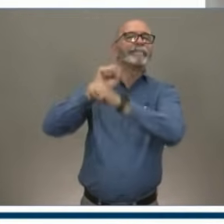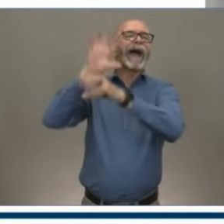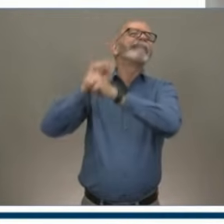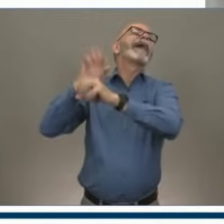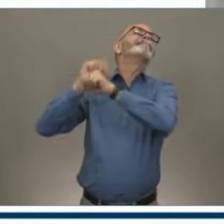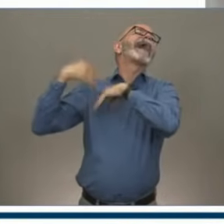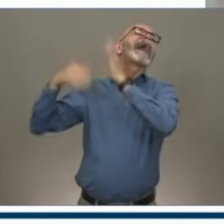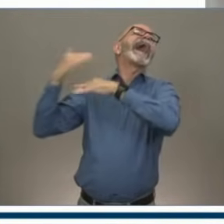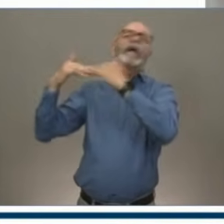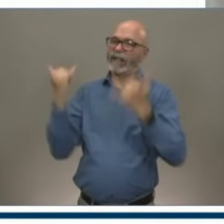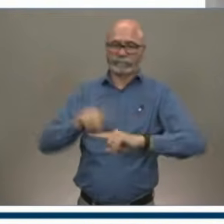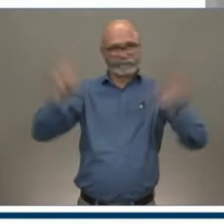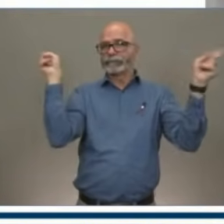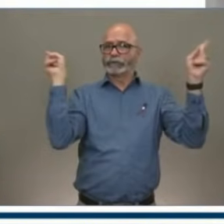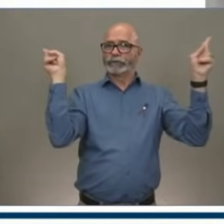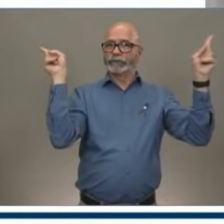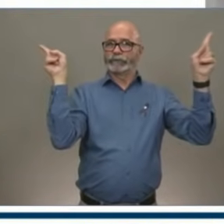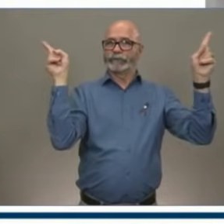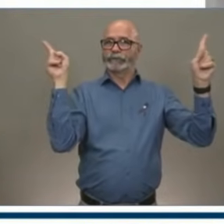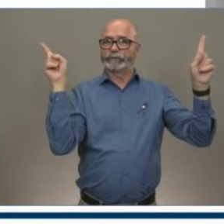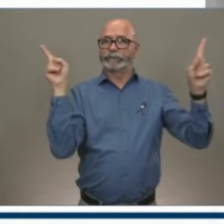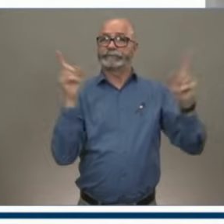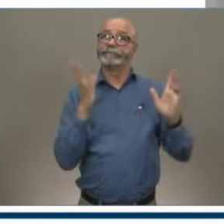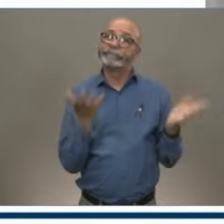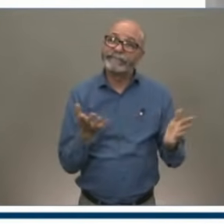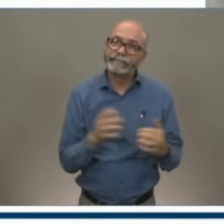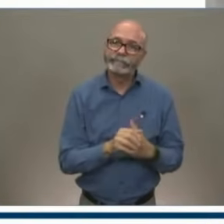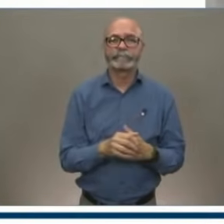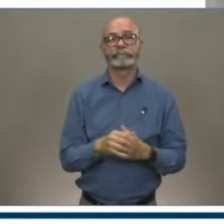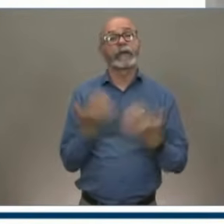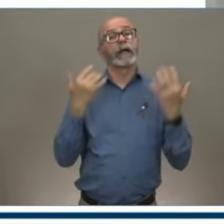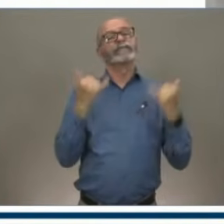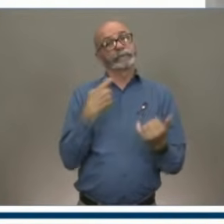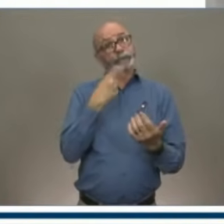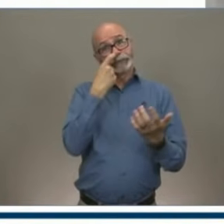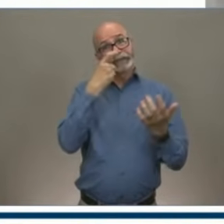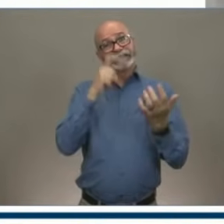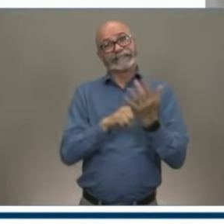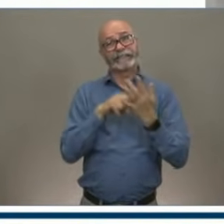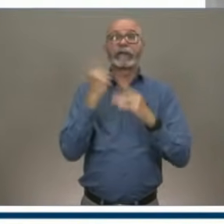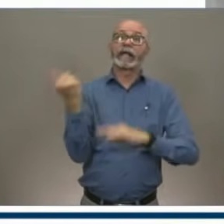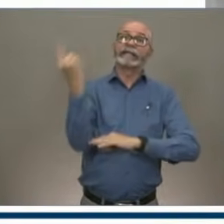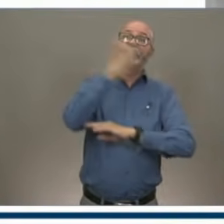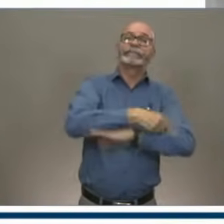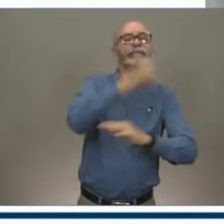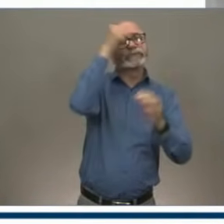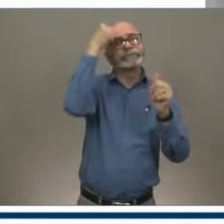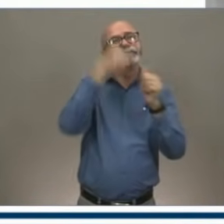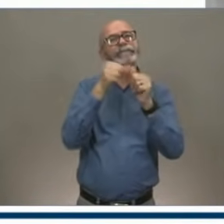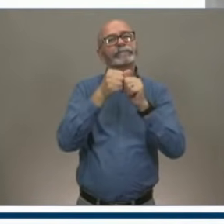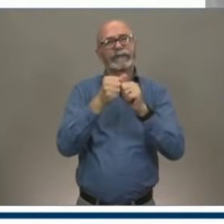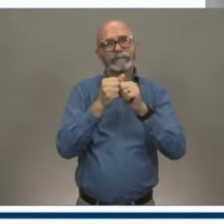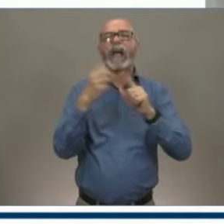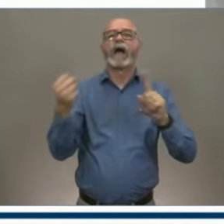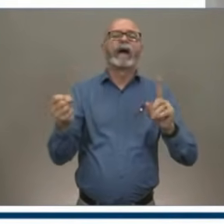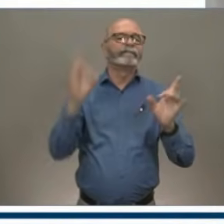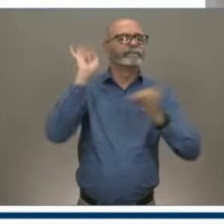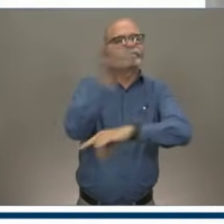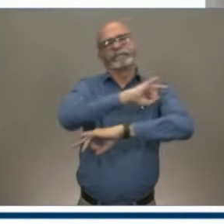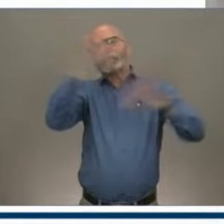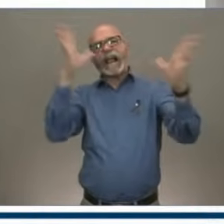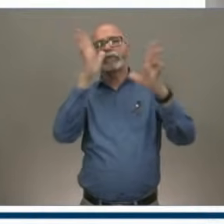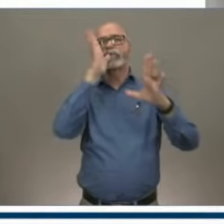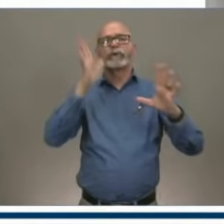And I want to take this final moment to recognize the National Day of Remembrance and Action on Violence Against Women, which is this Sunday,